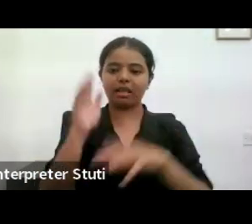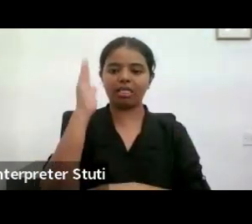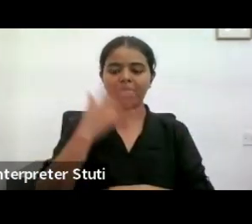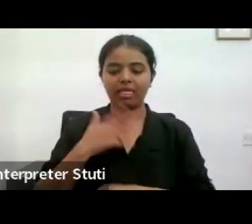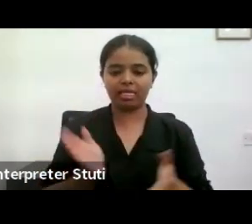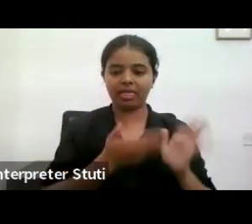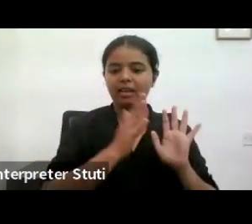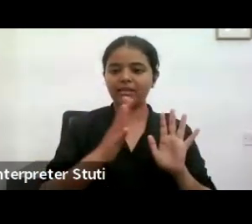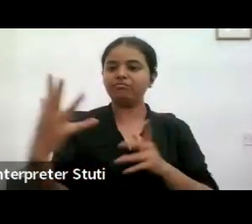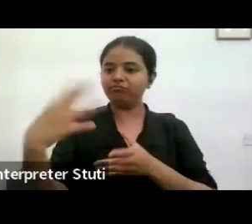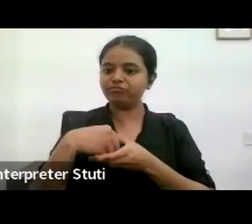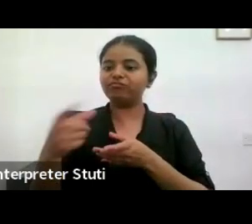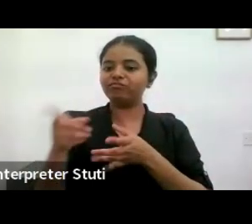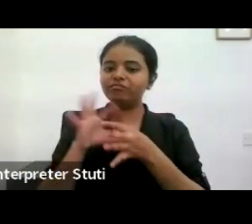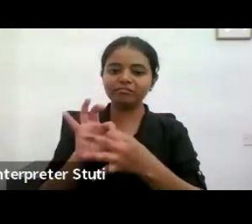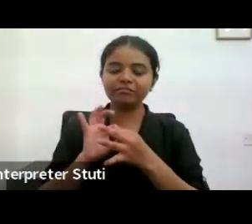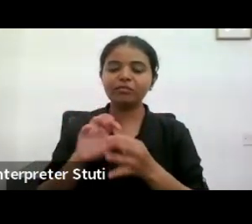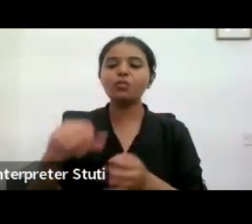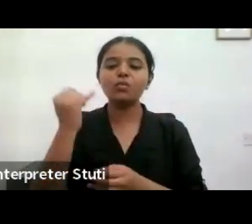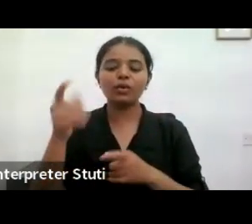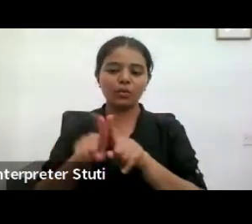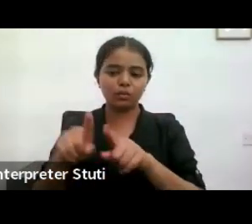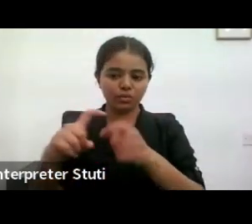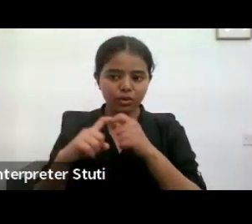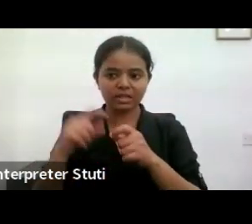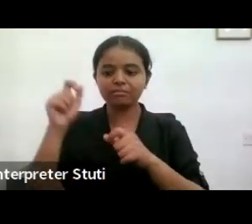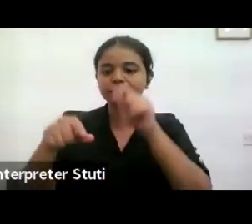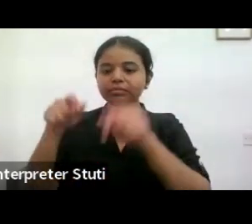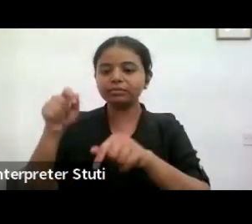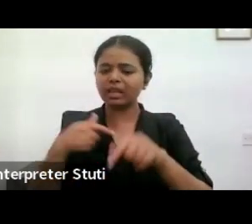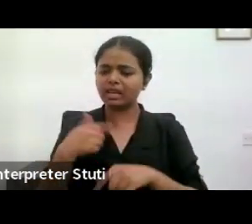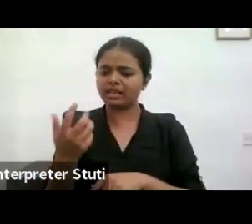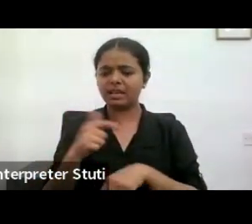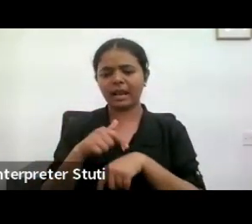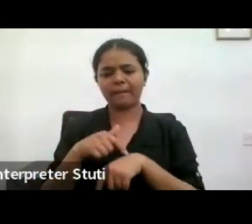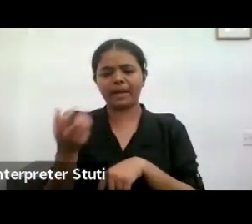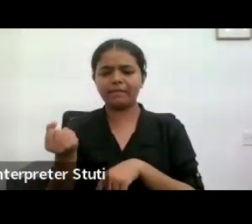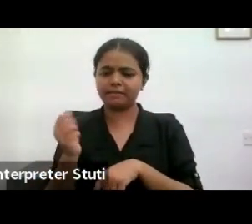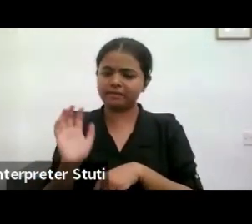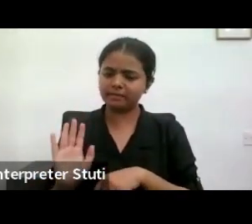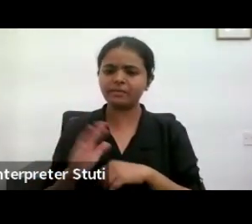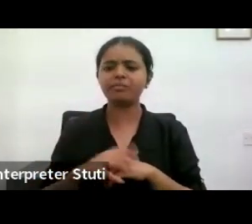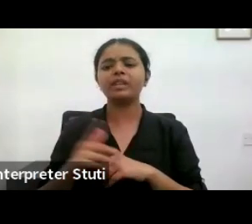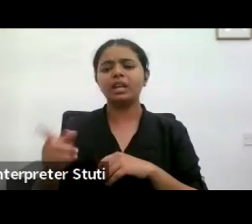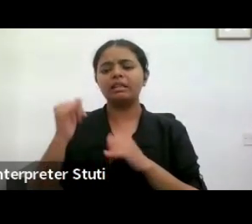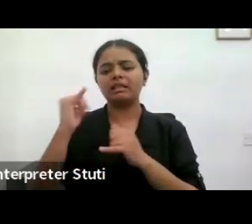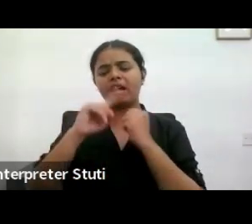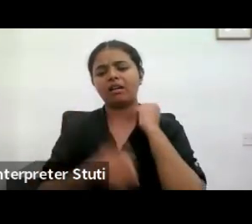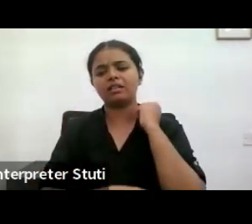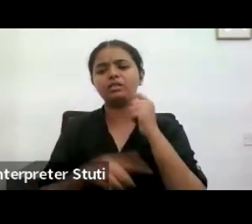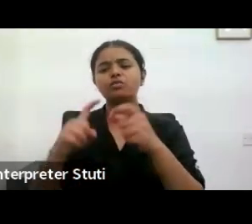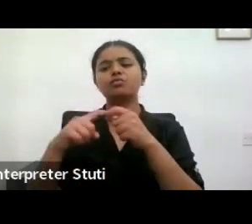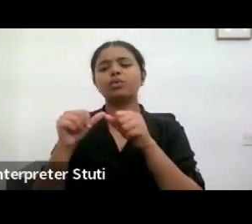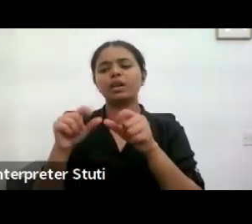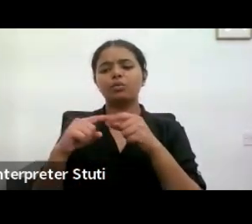do want you to begin putting in some of your questions. We will have time for question and answer. But right